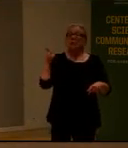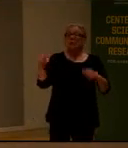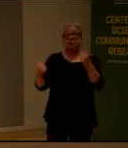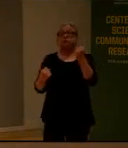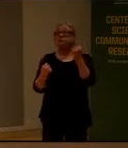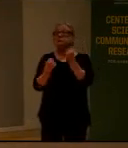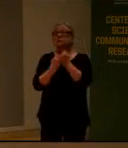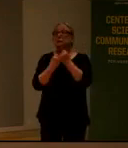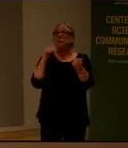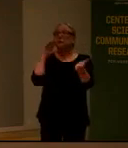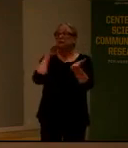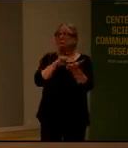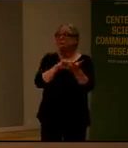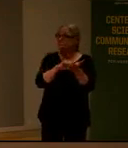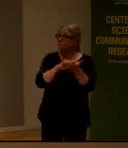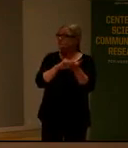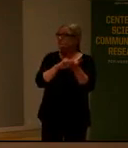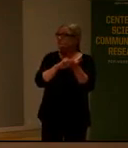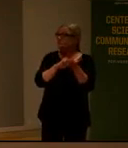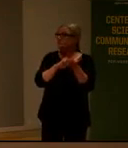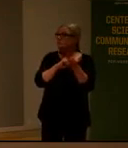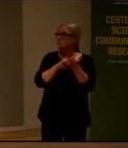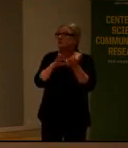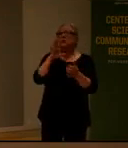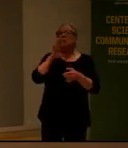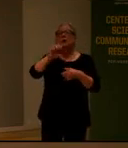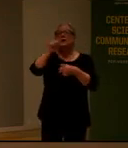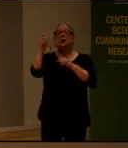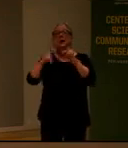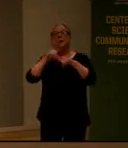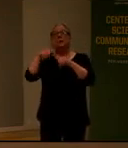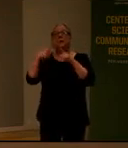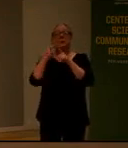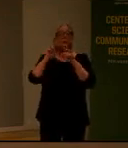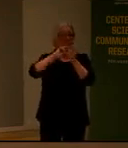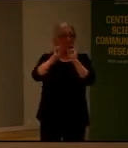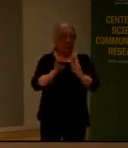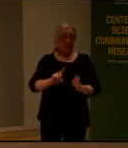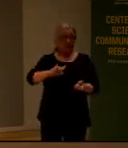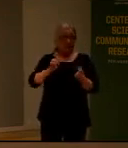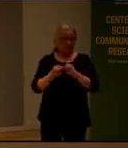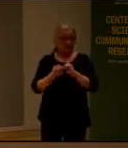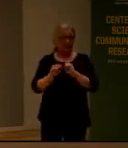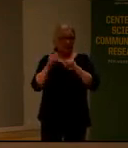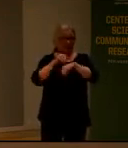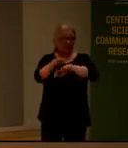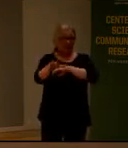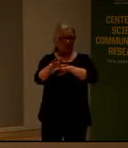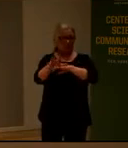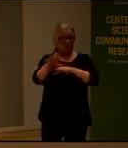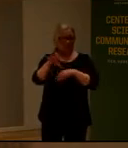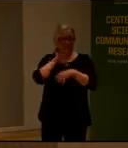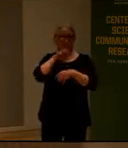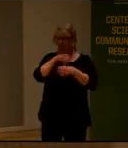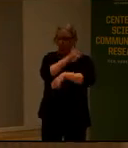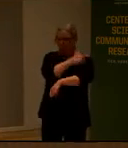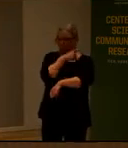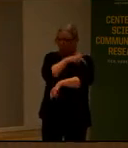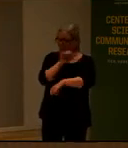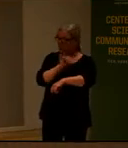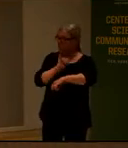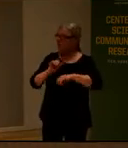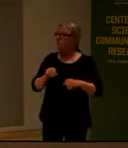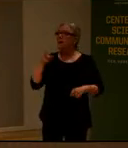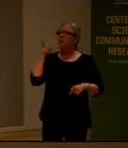of physicians talking to others about climate change and the effects of climate change, including patients. Mm-hmm. How do you, as